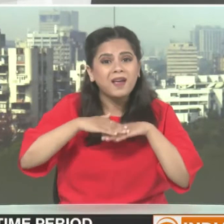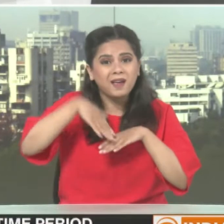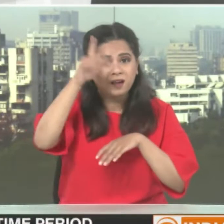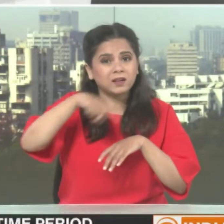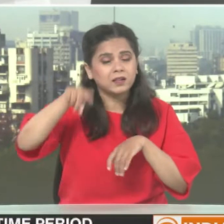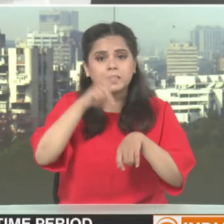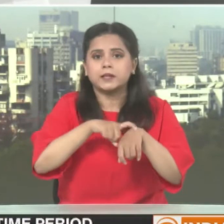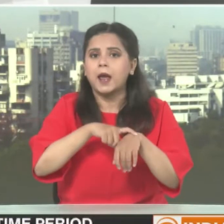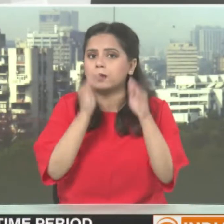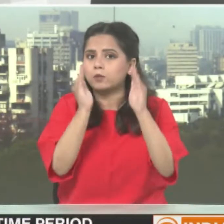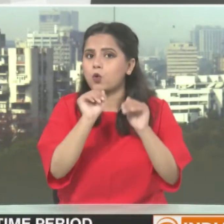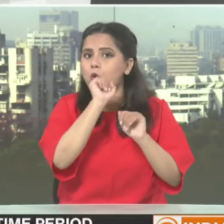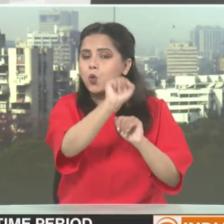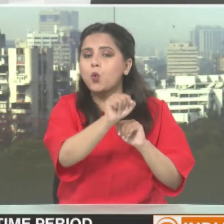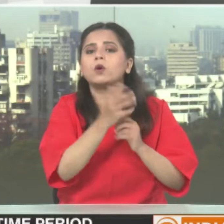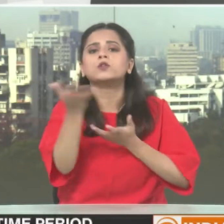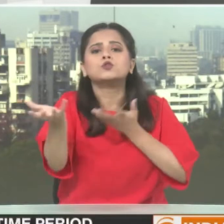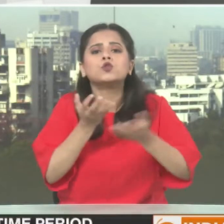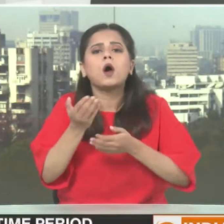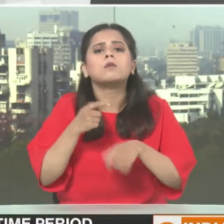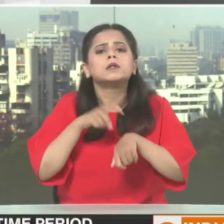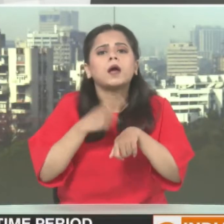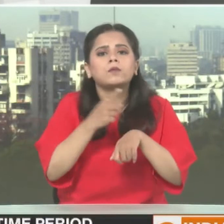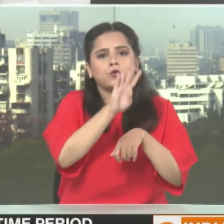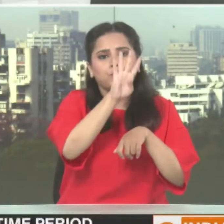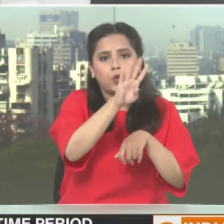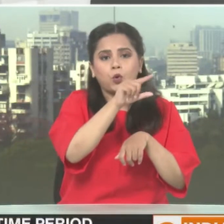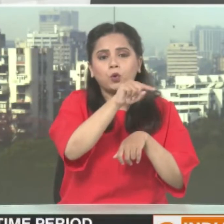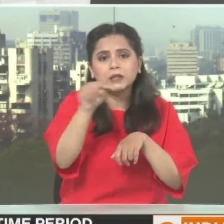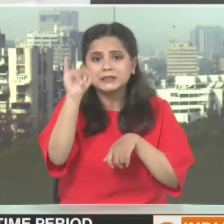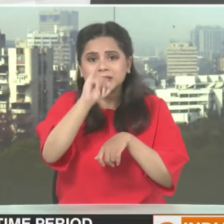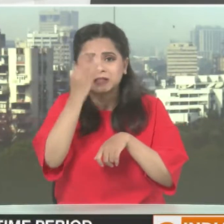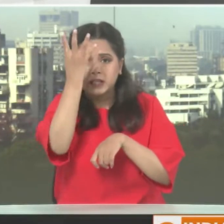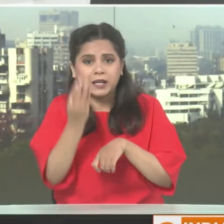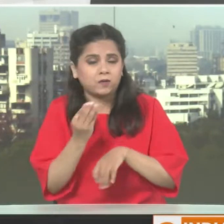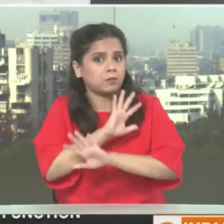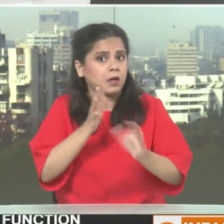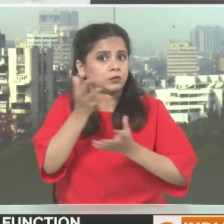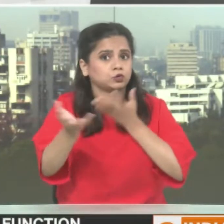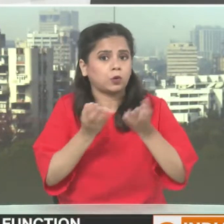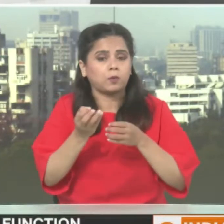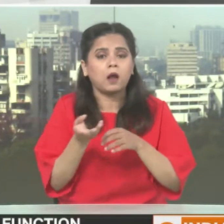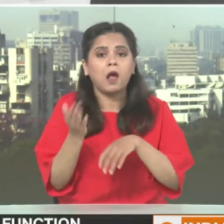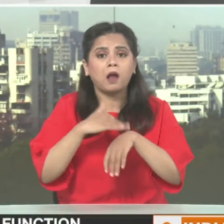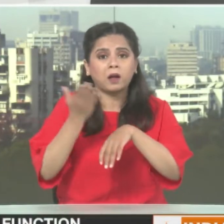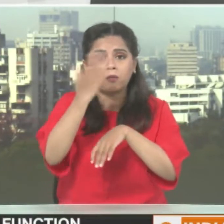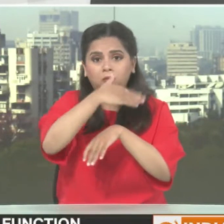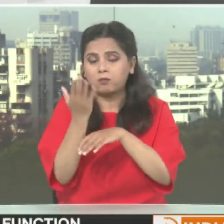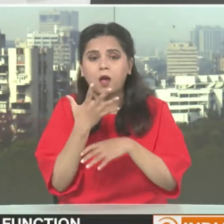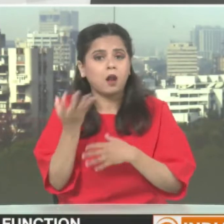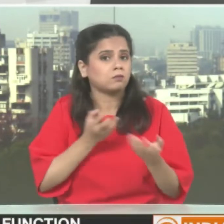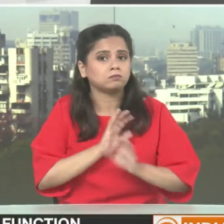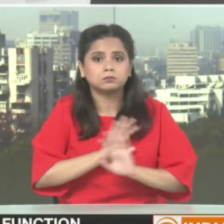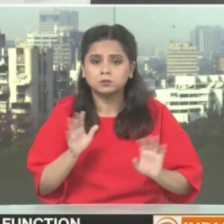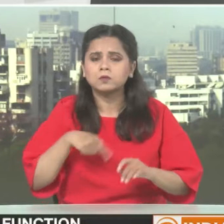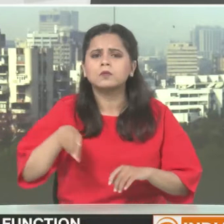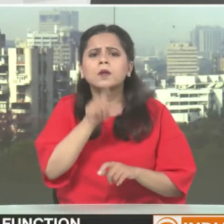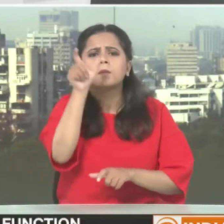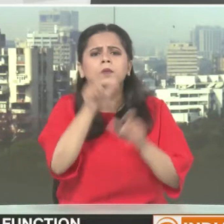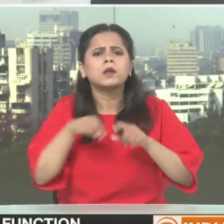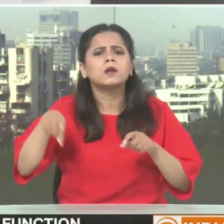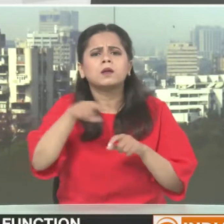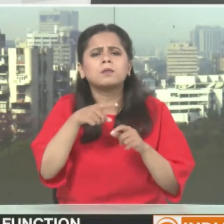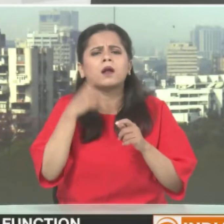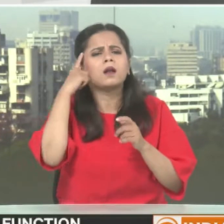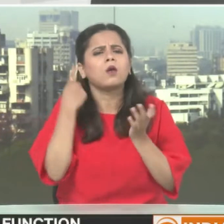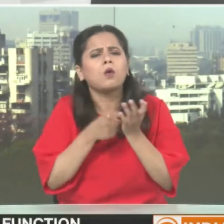separate time period for shopping between 4 to 6 in the evening. These relaxations are not